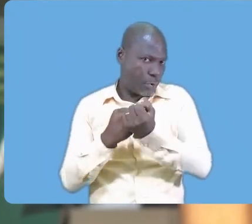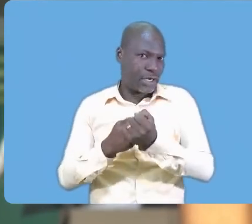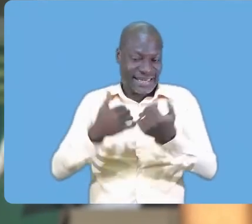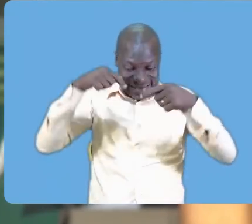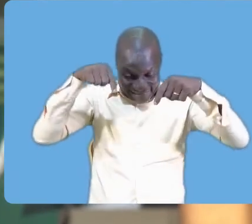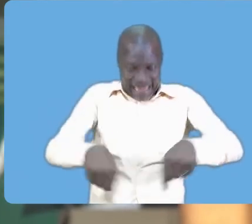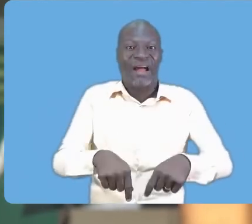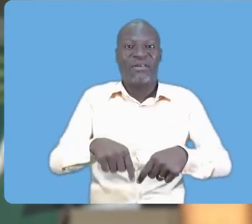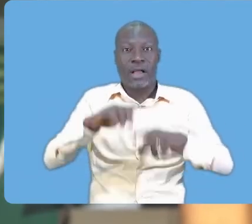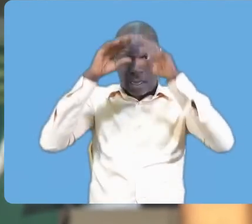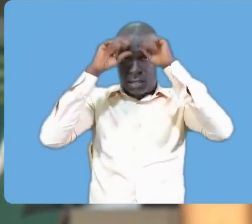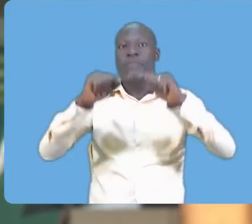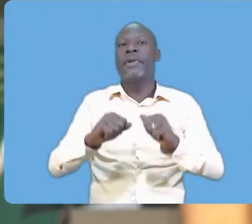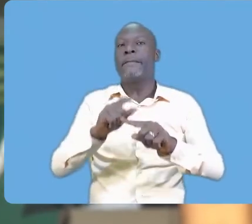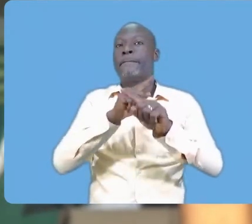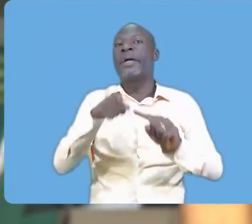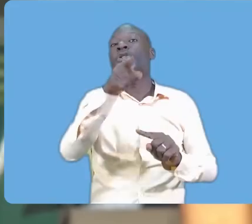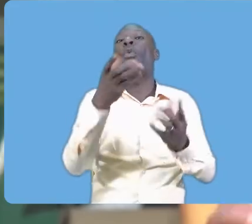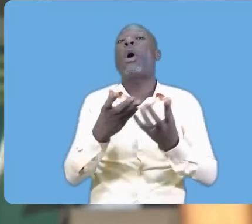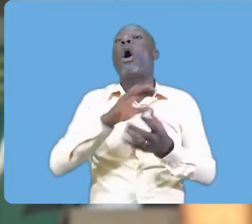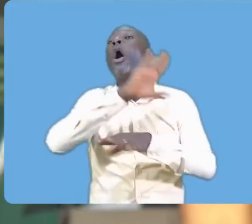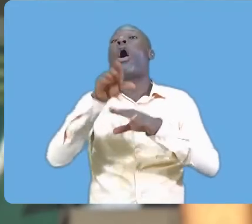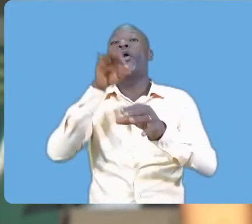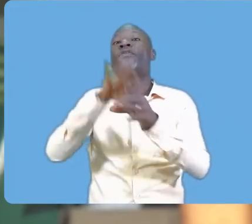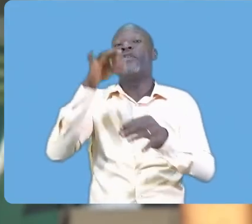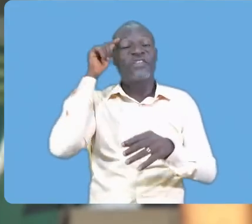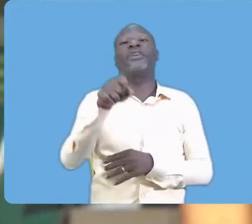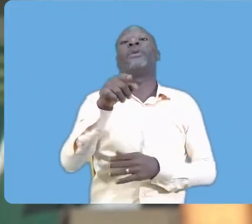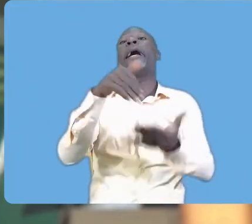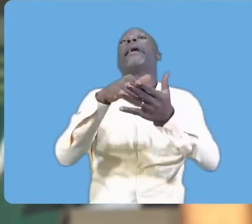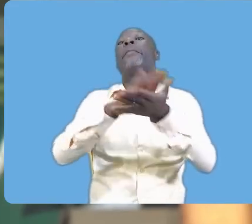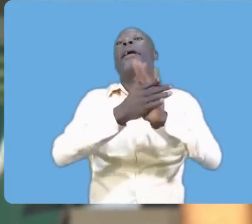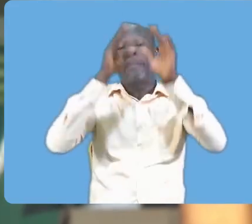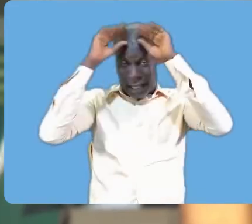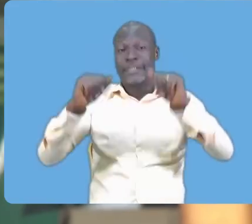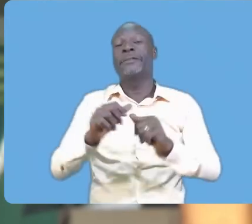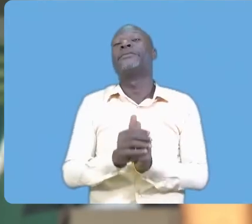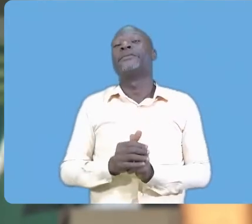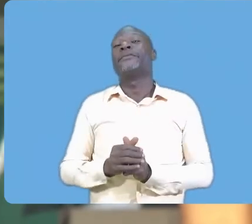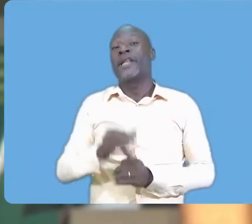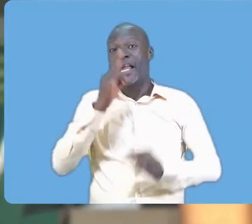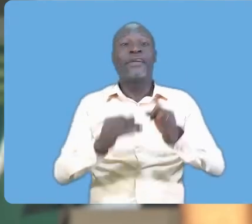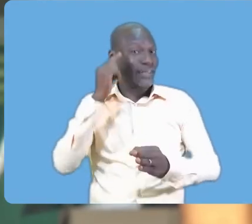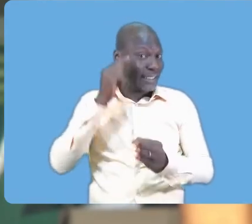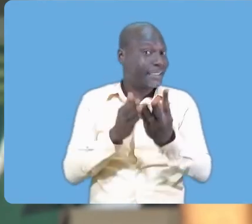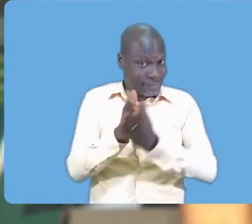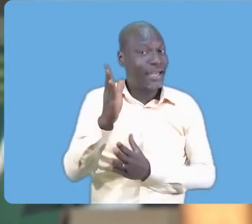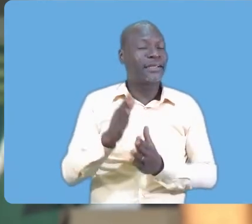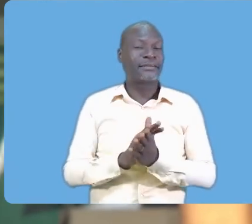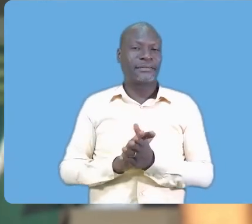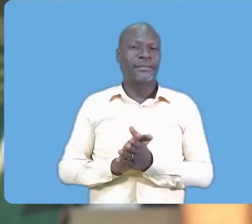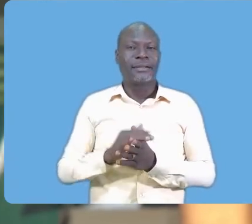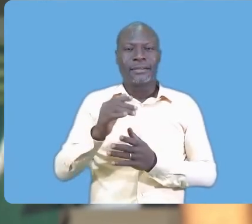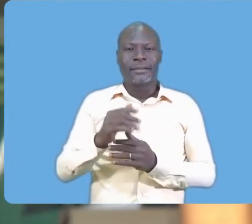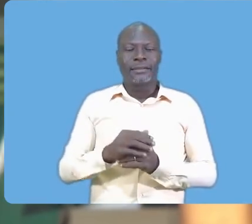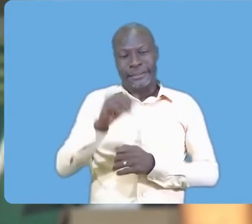aban moka ho adanti and ideas that say all the ba ema oman ye ye no and this is for there so am the opposition time ewu